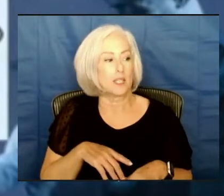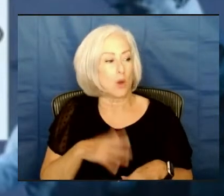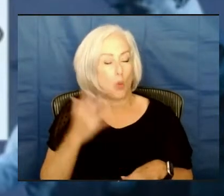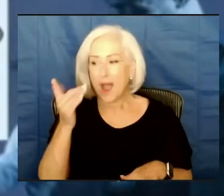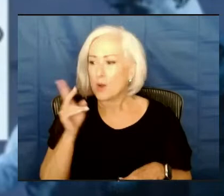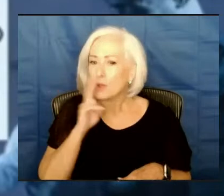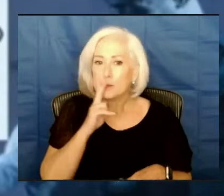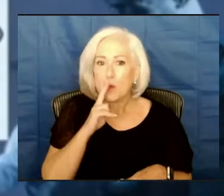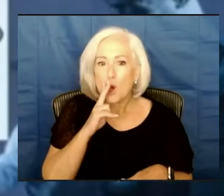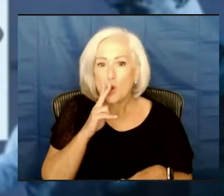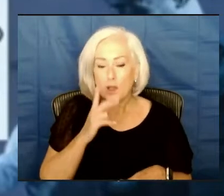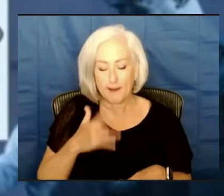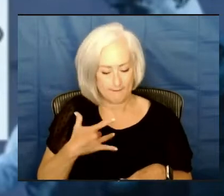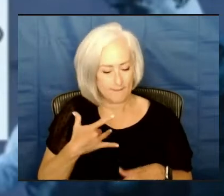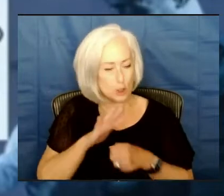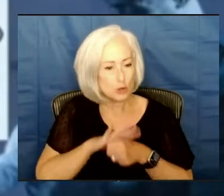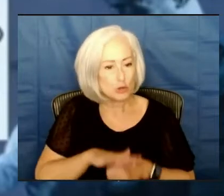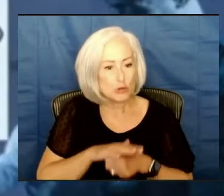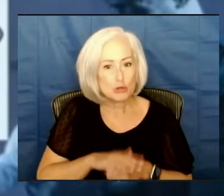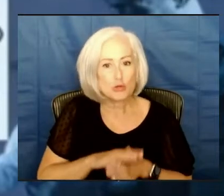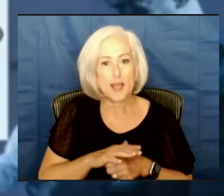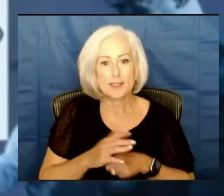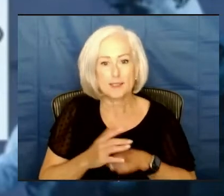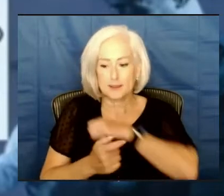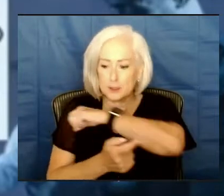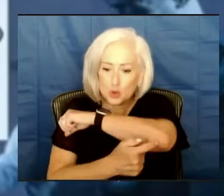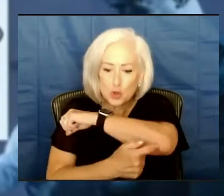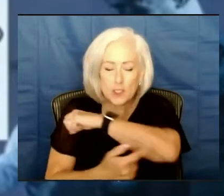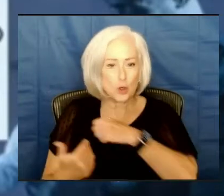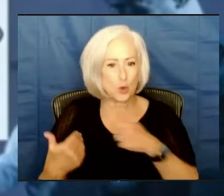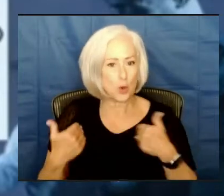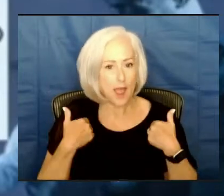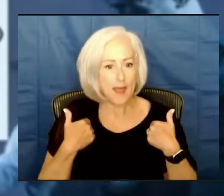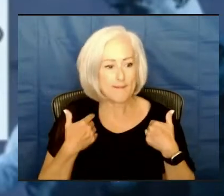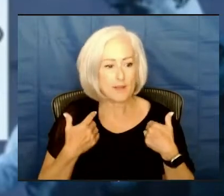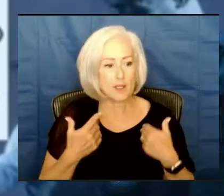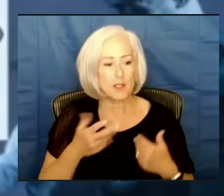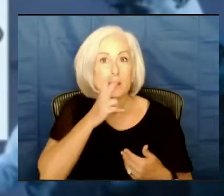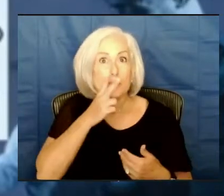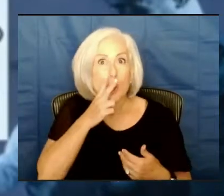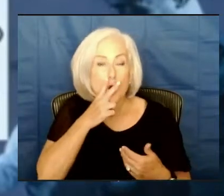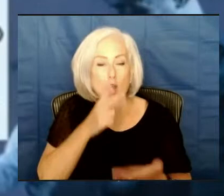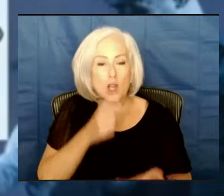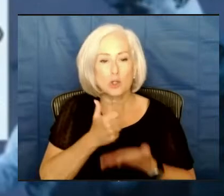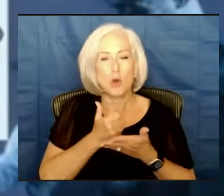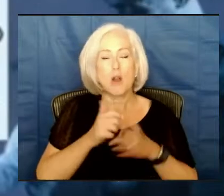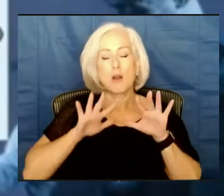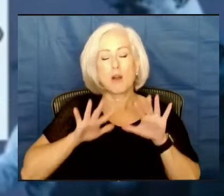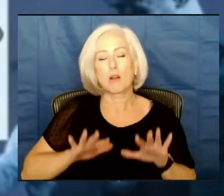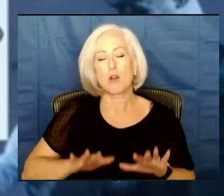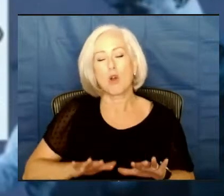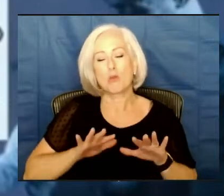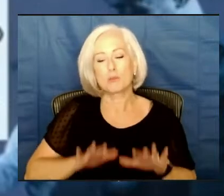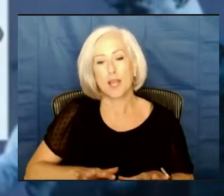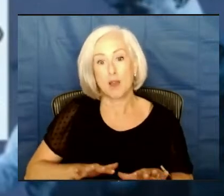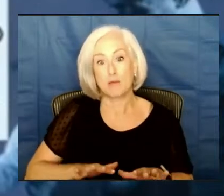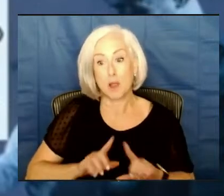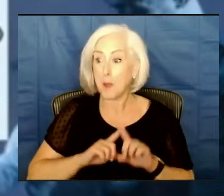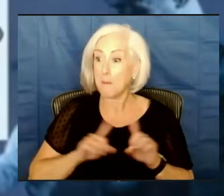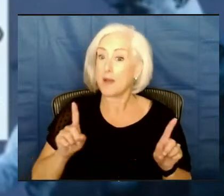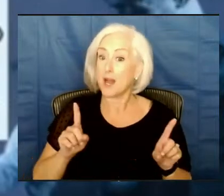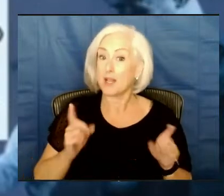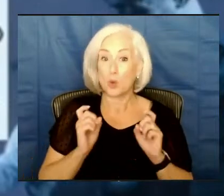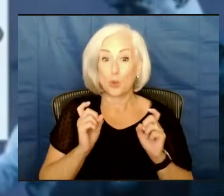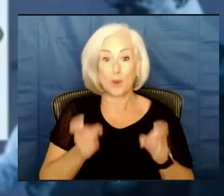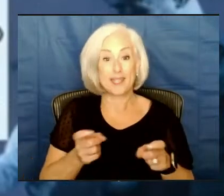different triggers in their lives. And so they're trying to calm themselves down. But the reality is that when we give them access to healthcare,